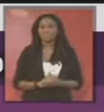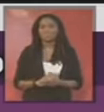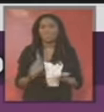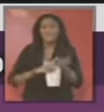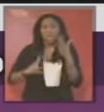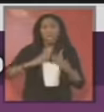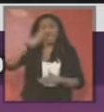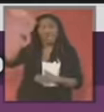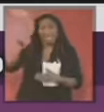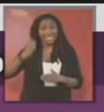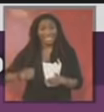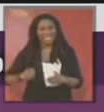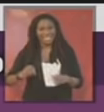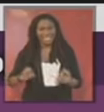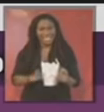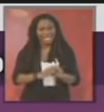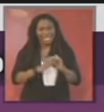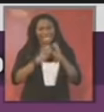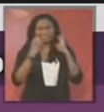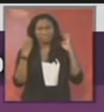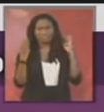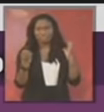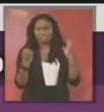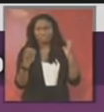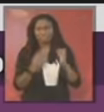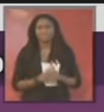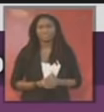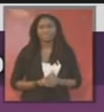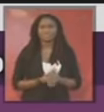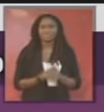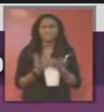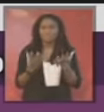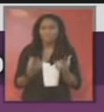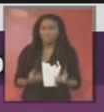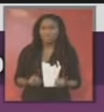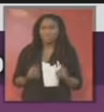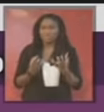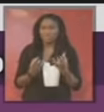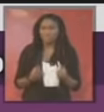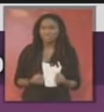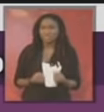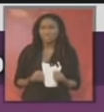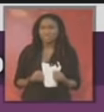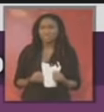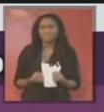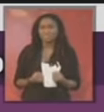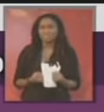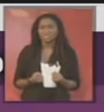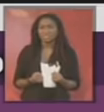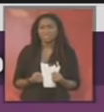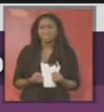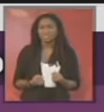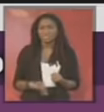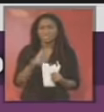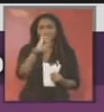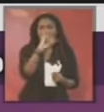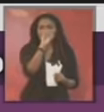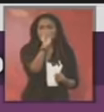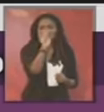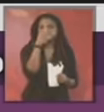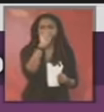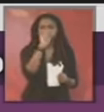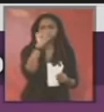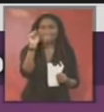calling for the exemption policy to be well updated in the form of being scrapped. And the IATA, the